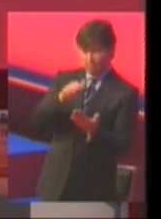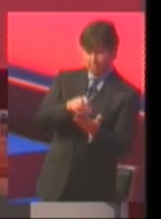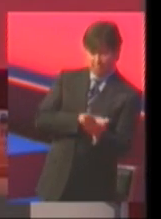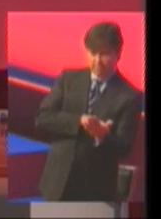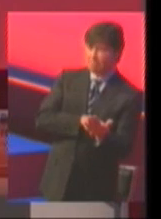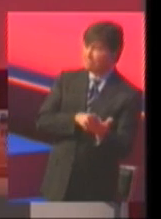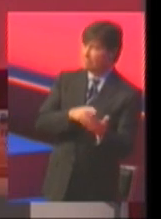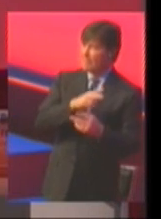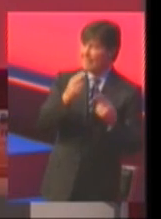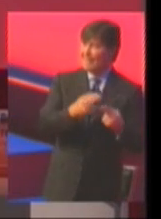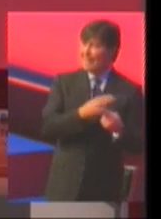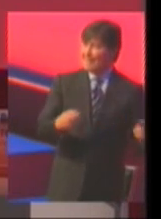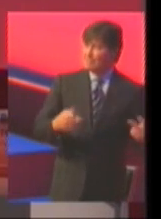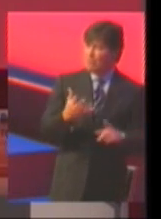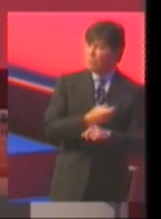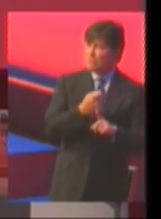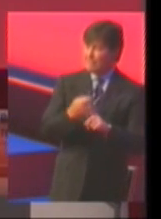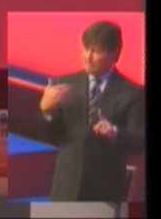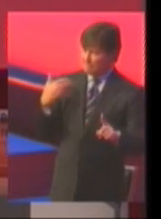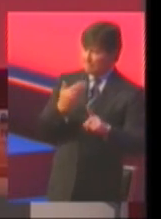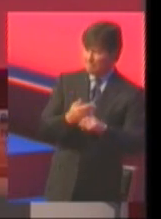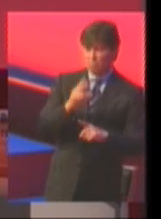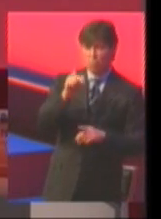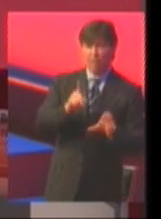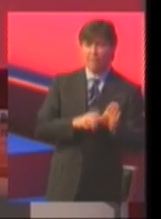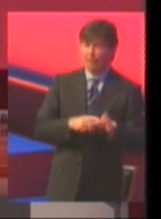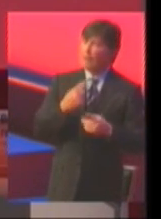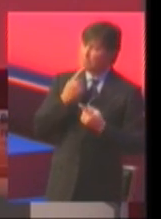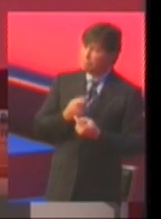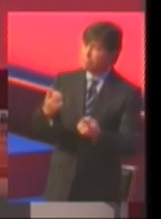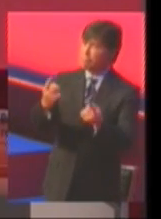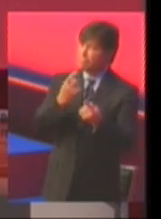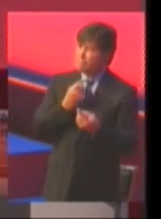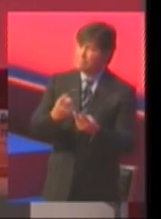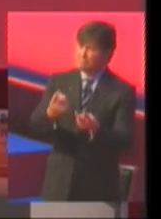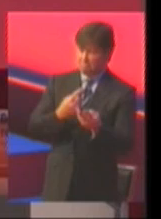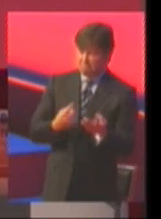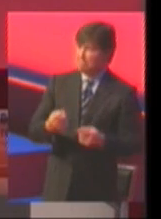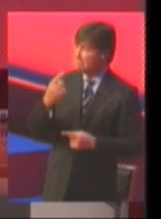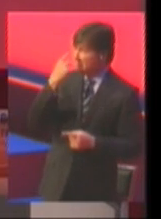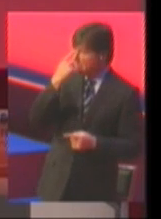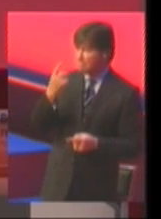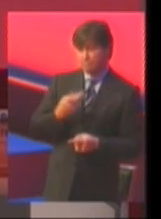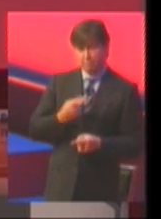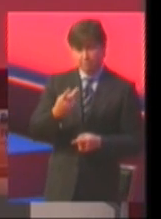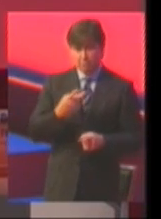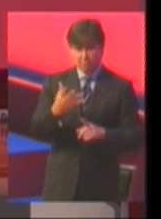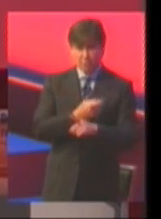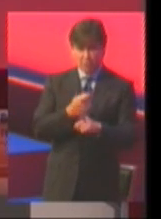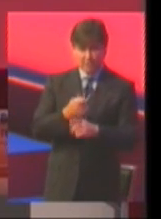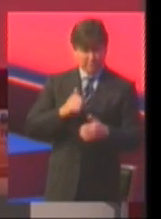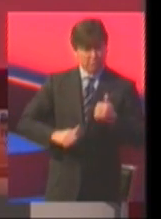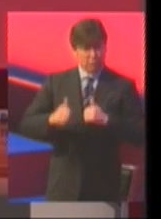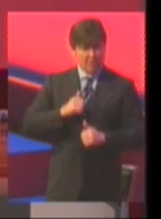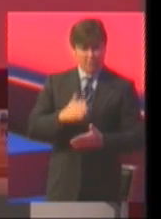international development over the last 12 years of Labour government, and I am extraordinarily proud of what together we have achieved